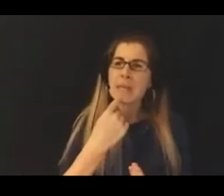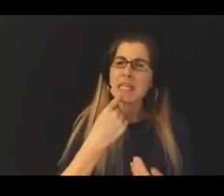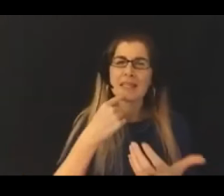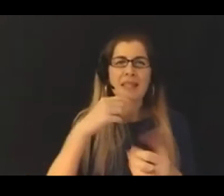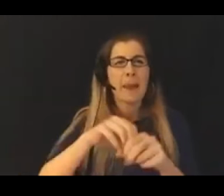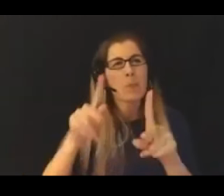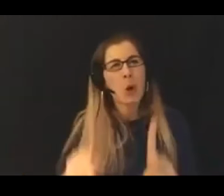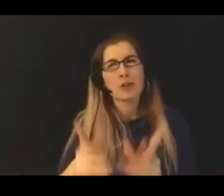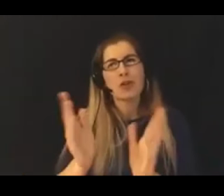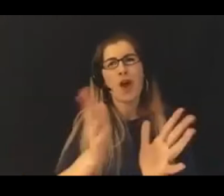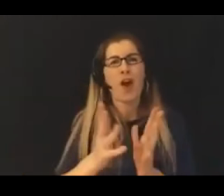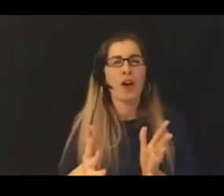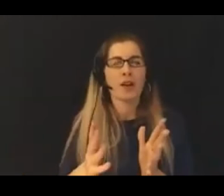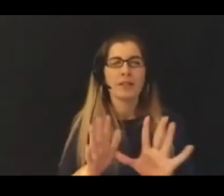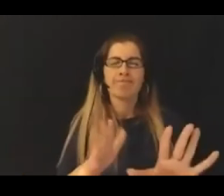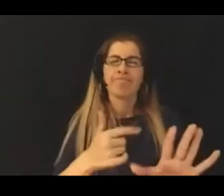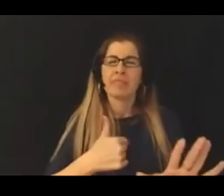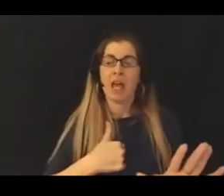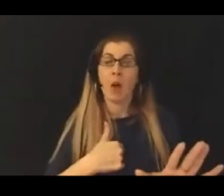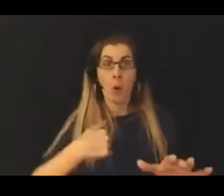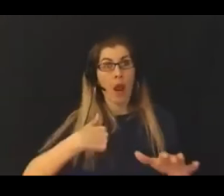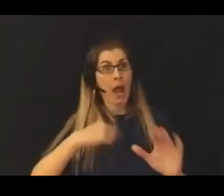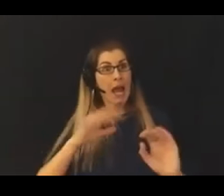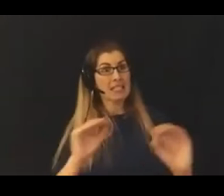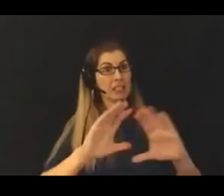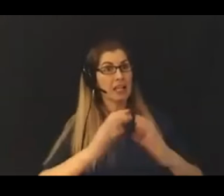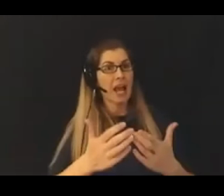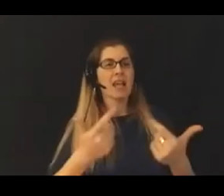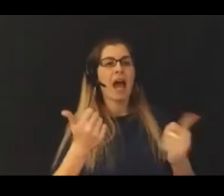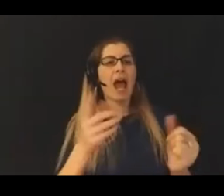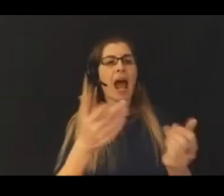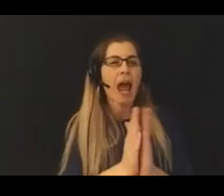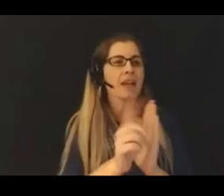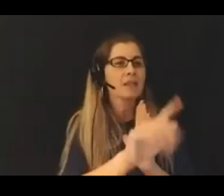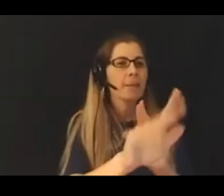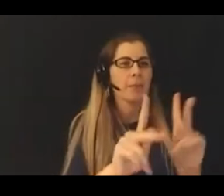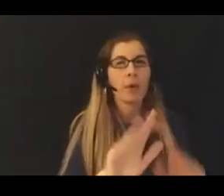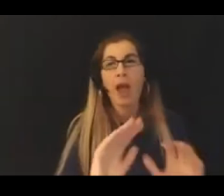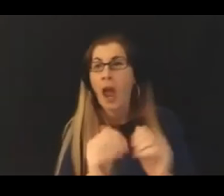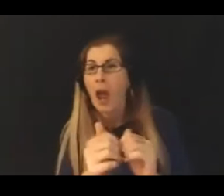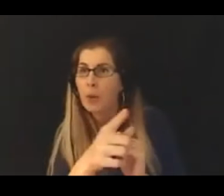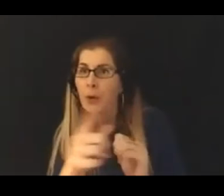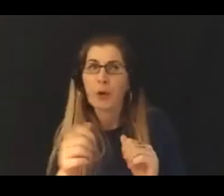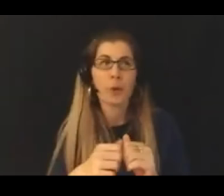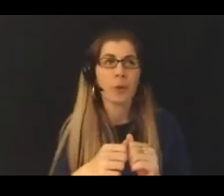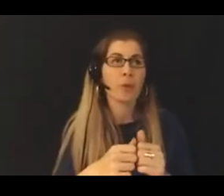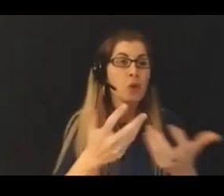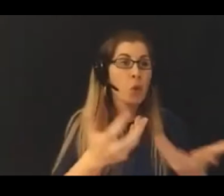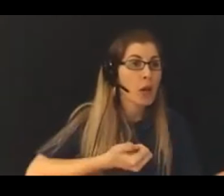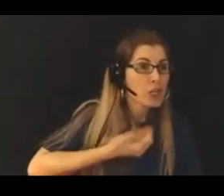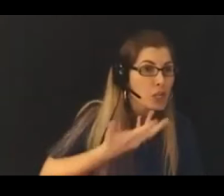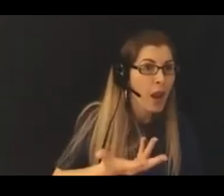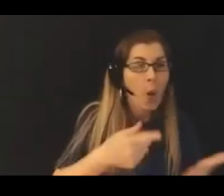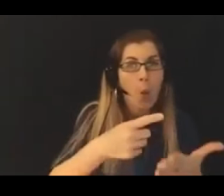And so I try at the beginning and end of class to just do a little check-in. How you guys doing? Anybody want to share what's been happening in your